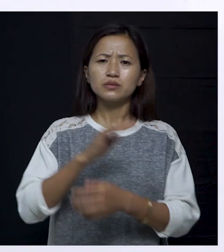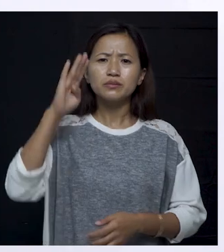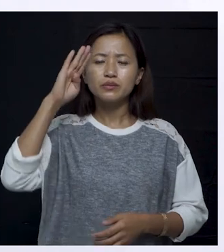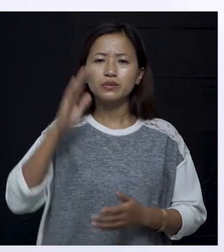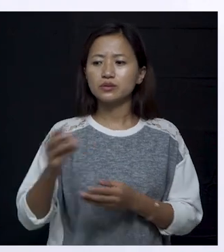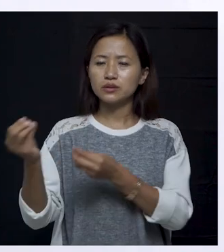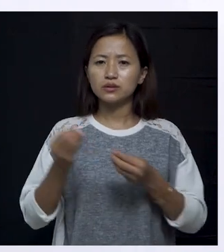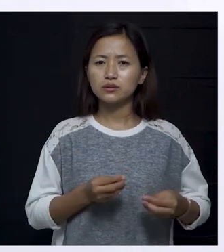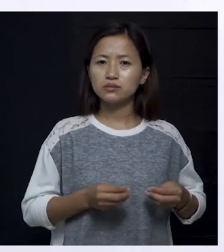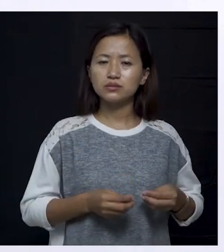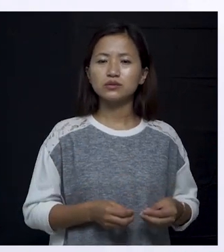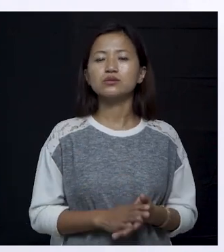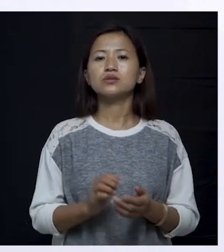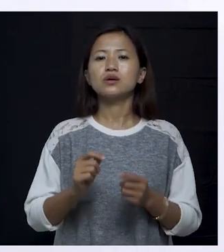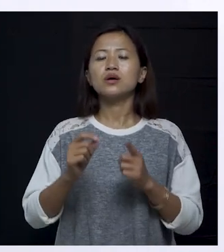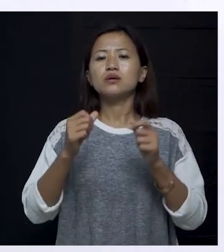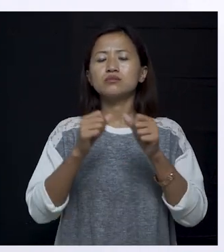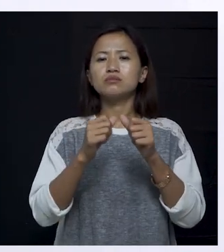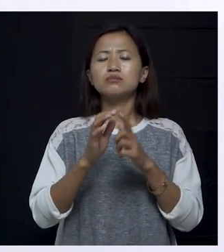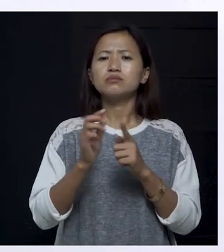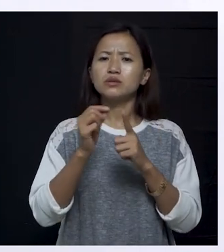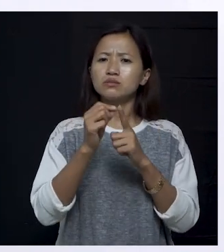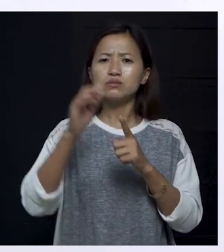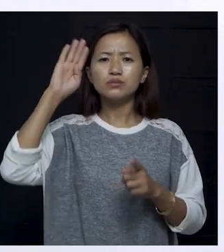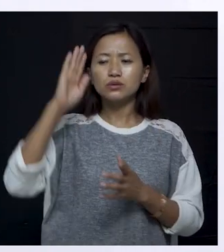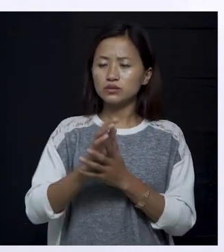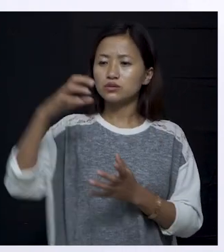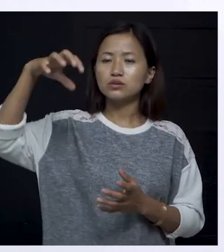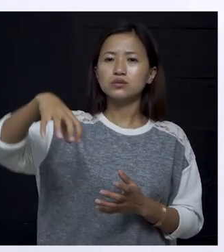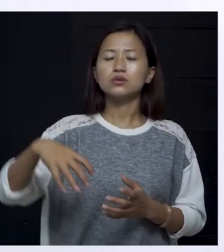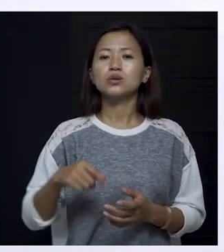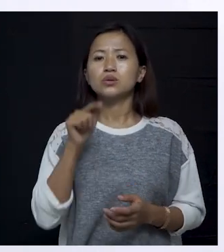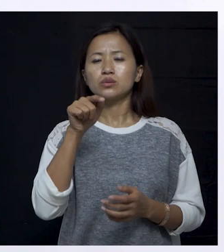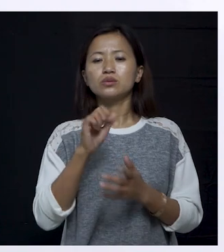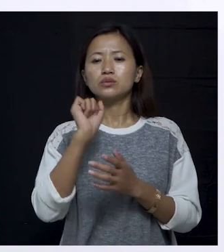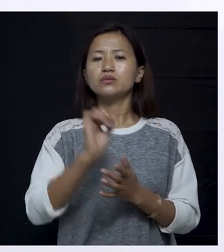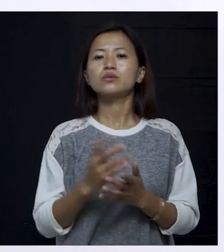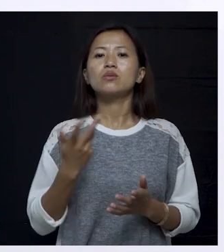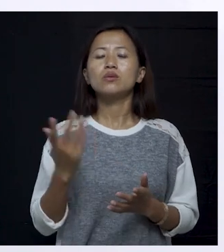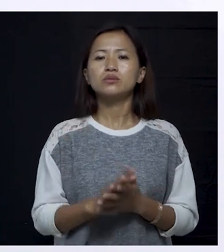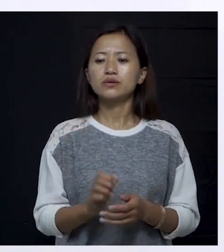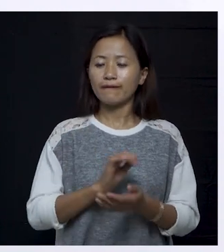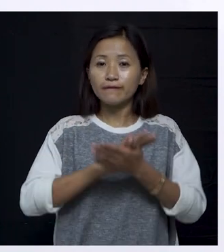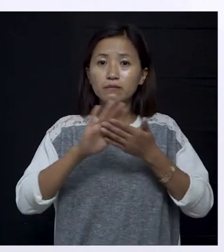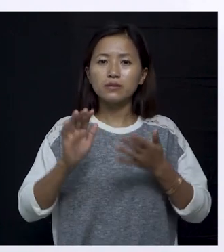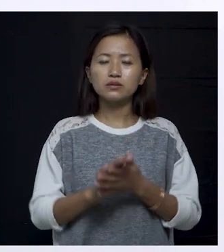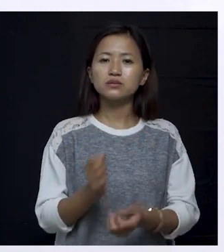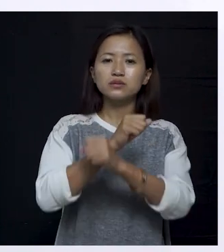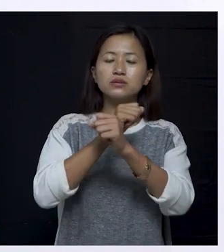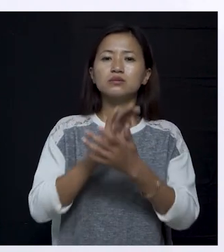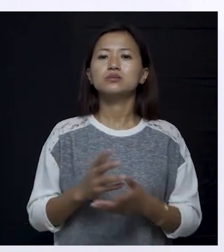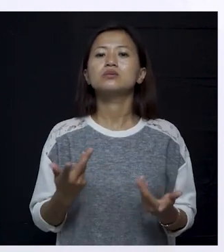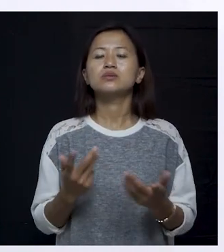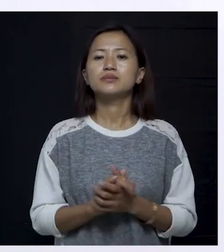and you have been taken to the police station, but you yourself, you don't know what you have done, okay? You don't know what you have committed. So what you can do